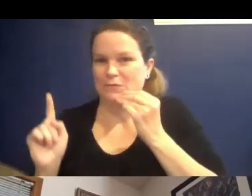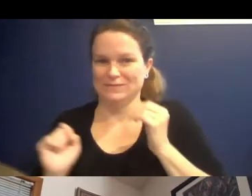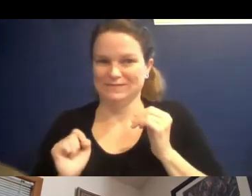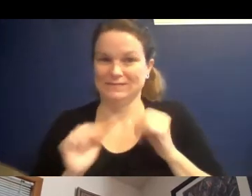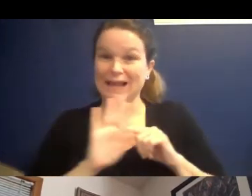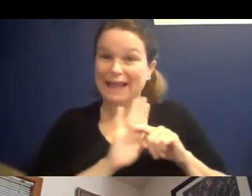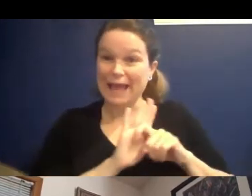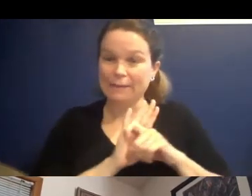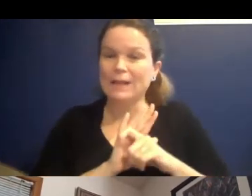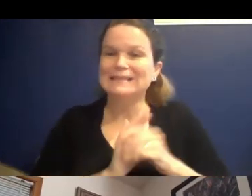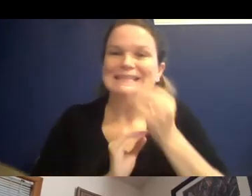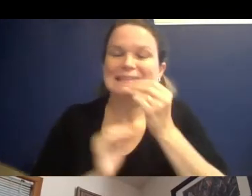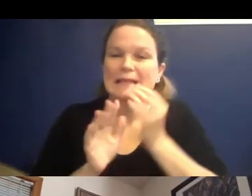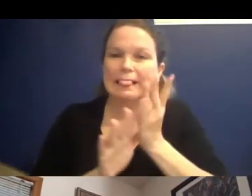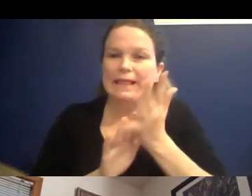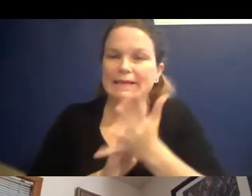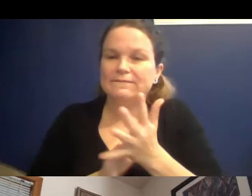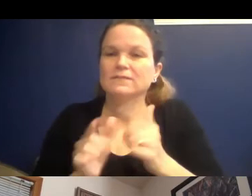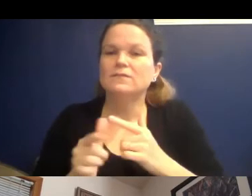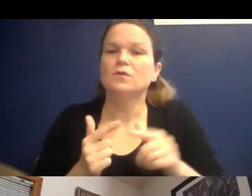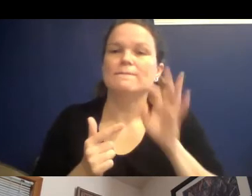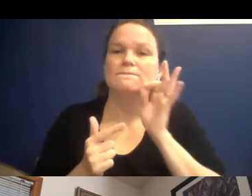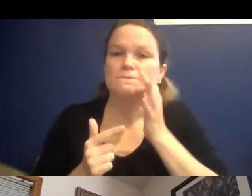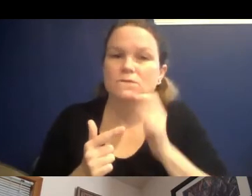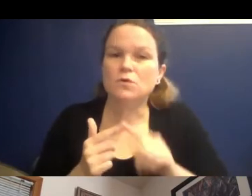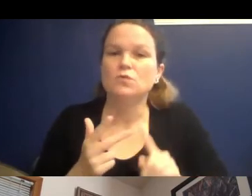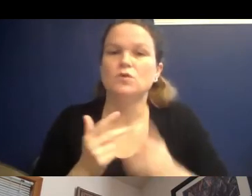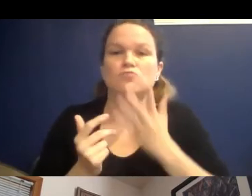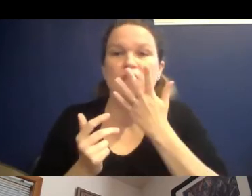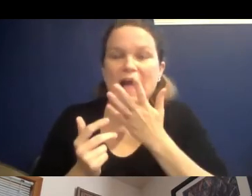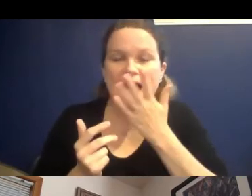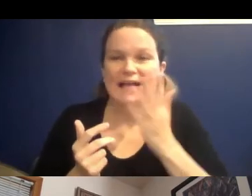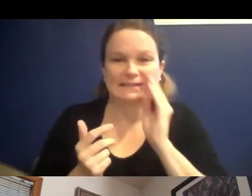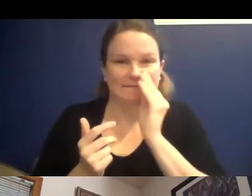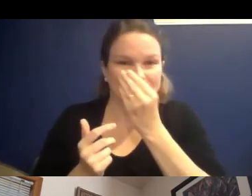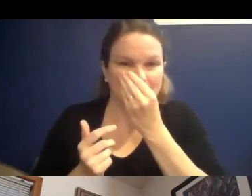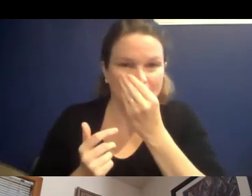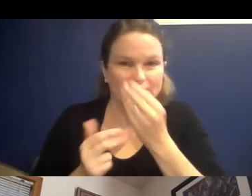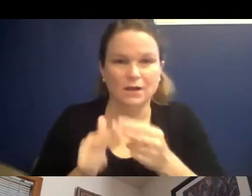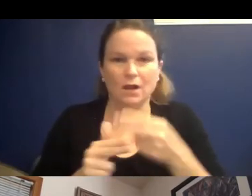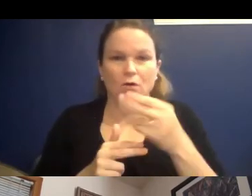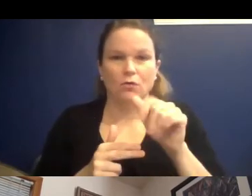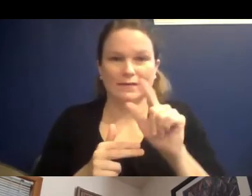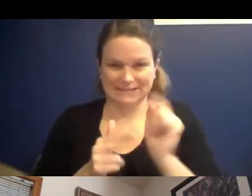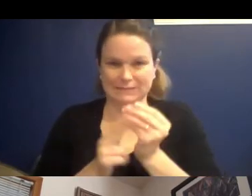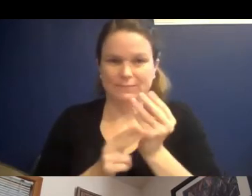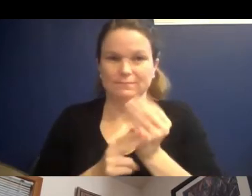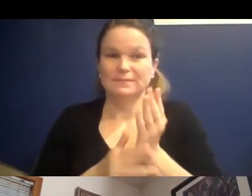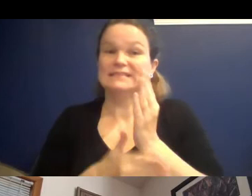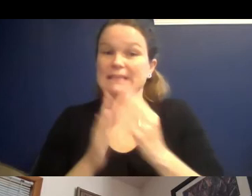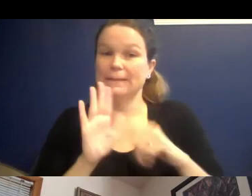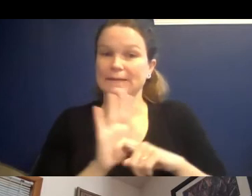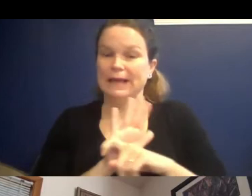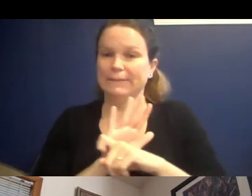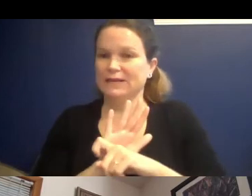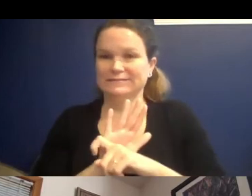Caterpillars chew leaves, fruit, wild grasses, and flowers from plants called host plants. Some caterpillars are limited to